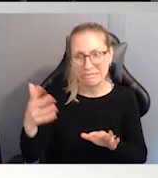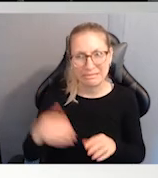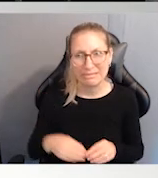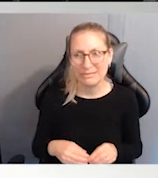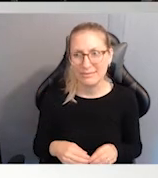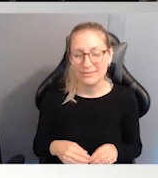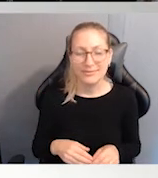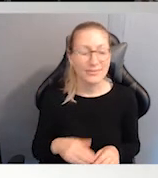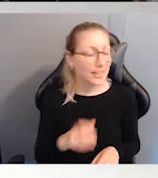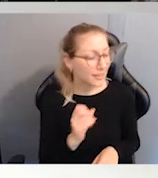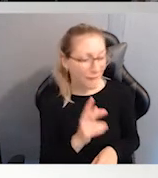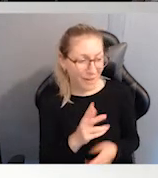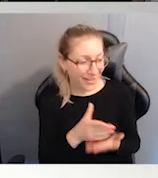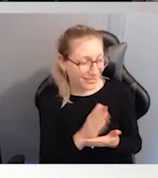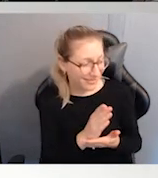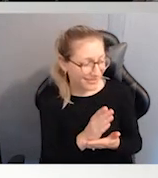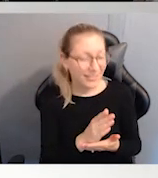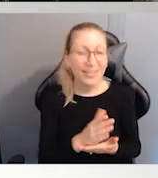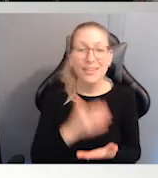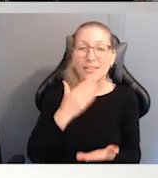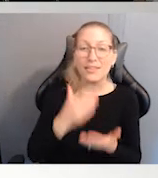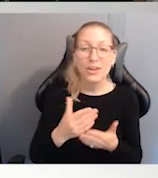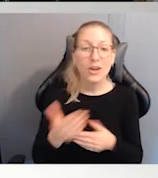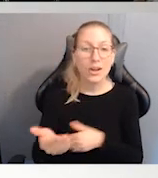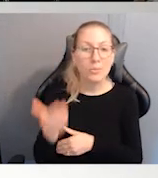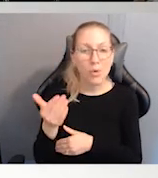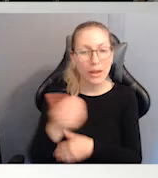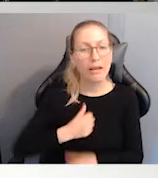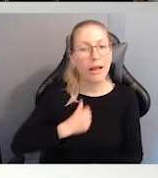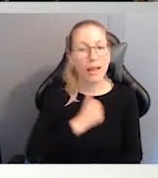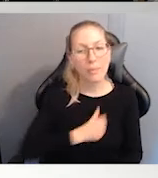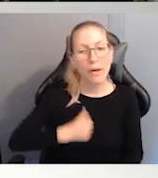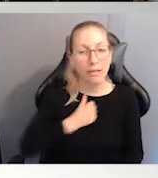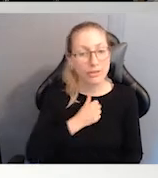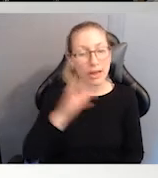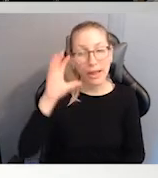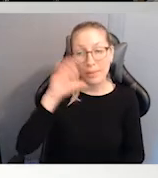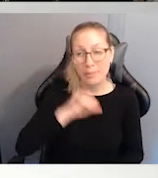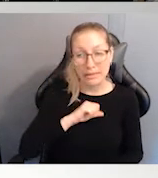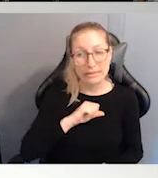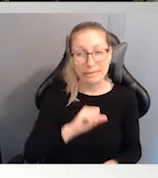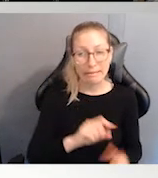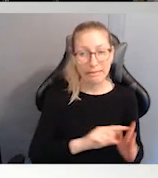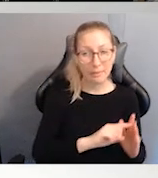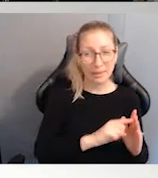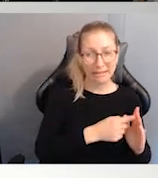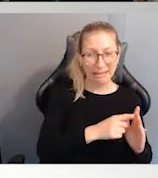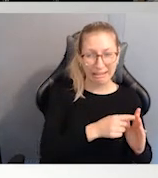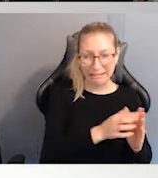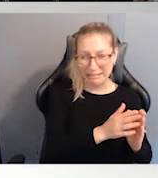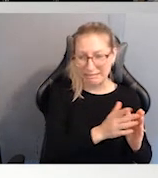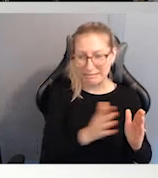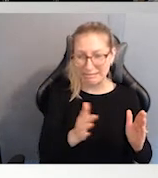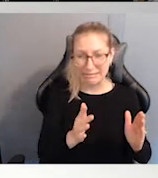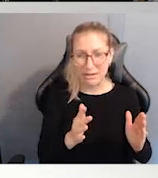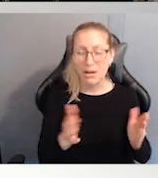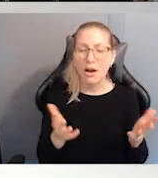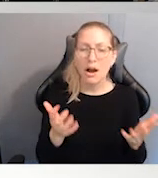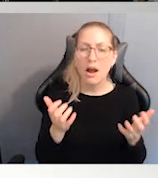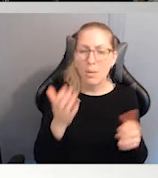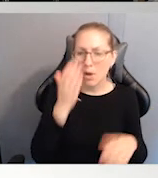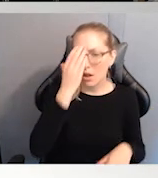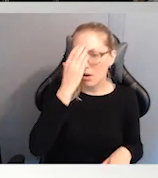all right. Good morning. I apologize. I missed the first beginning, and I just want to know,